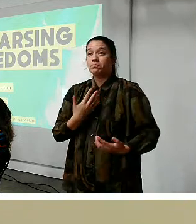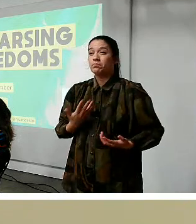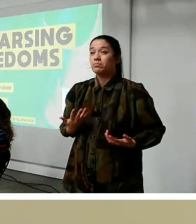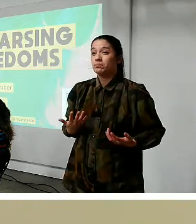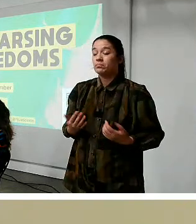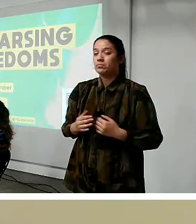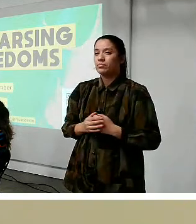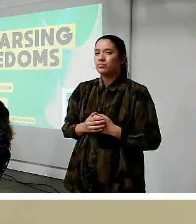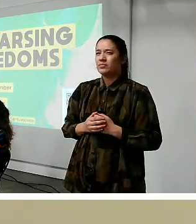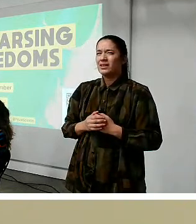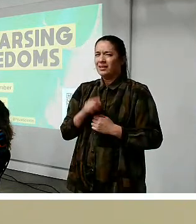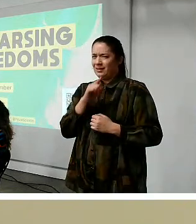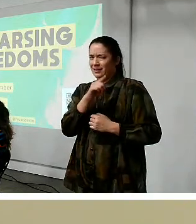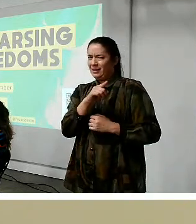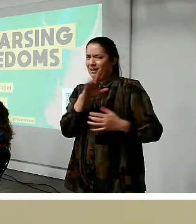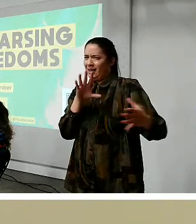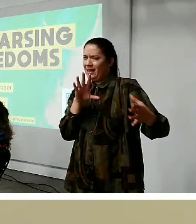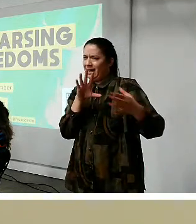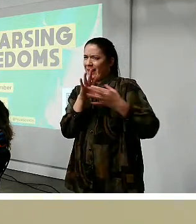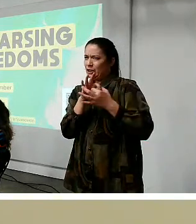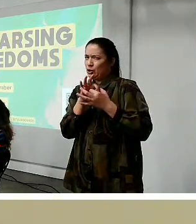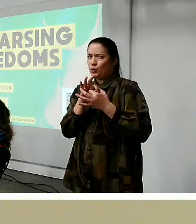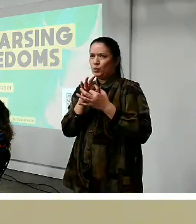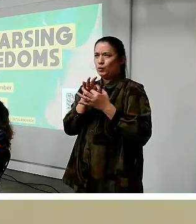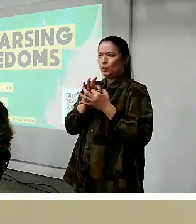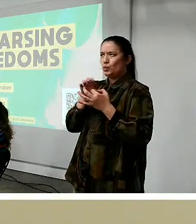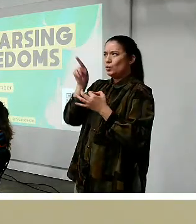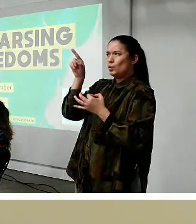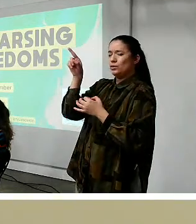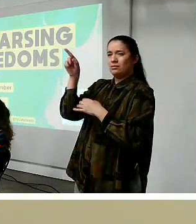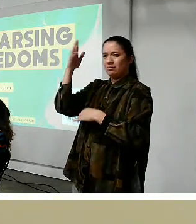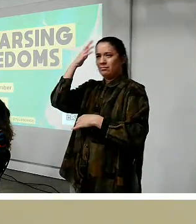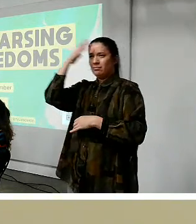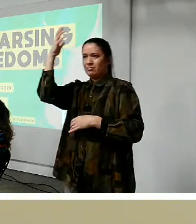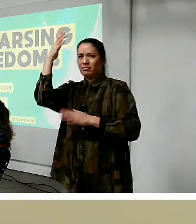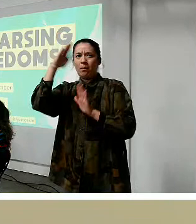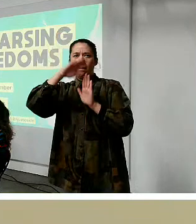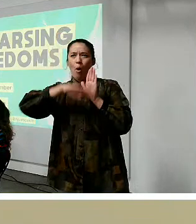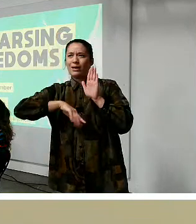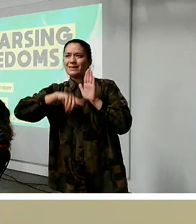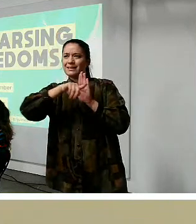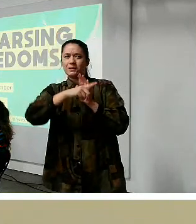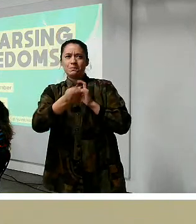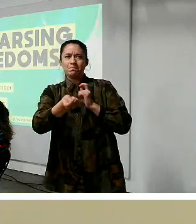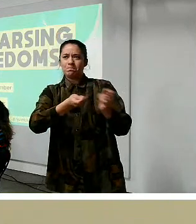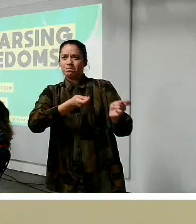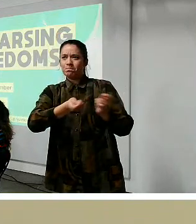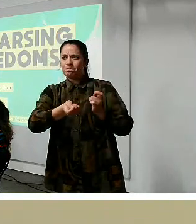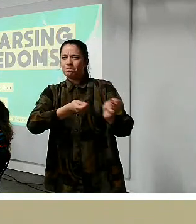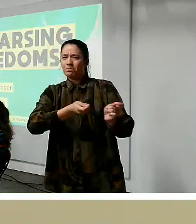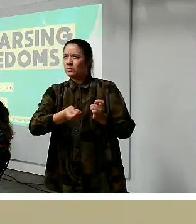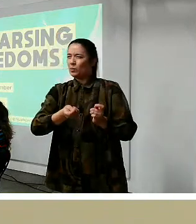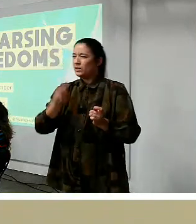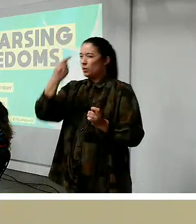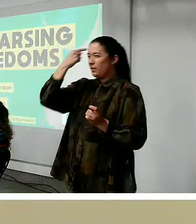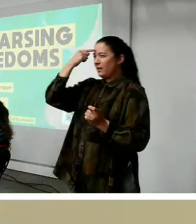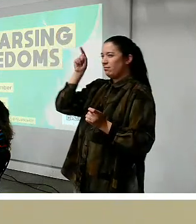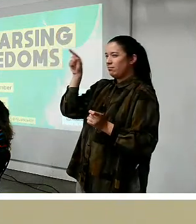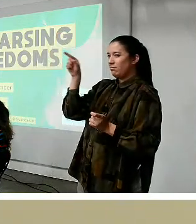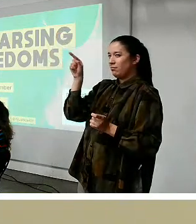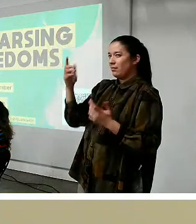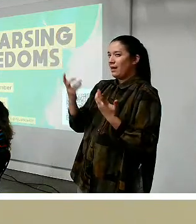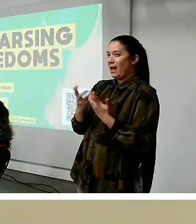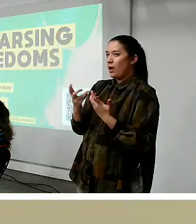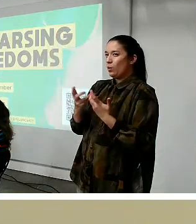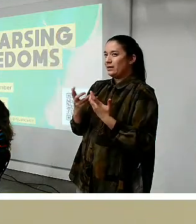the result of policy, right? They don't come out of nowhere, and thinking about how that creates certain outcomes. So away from this